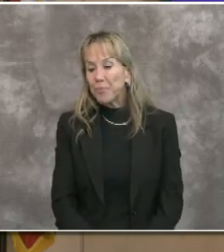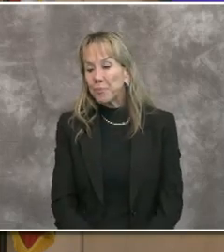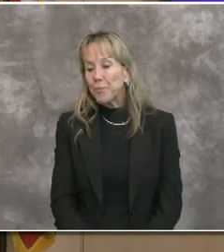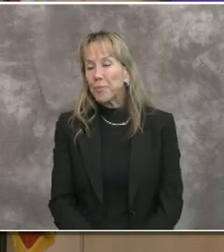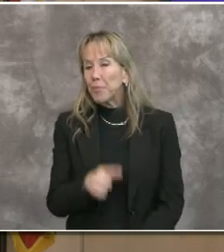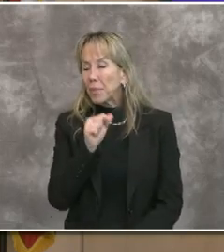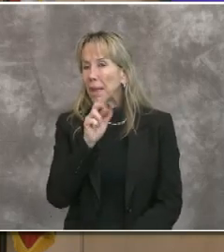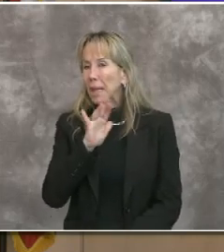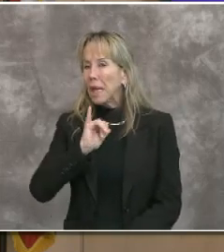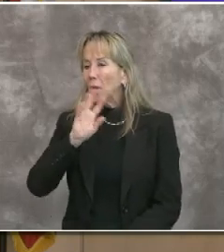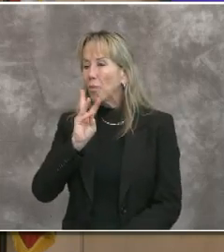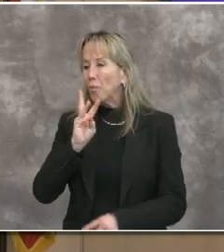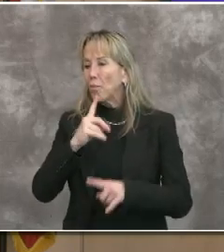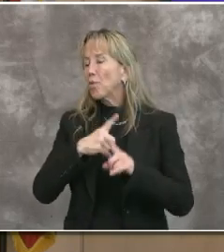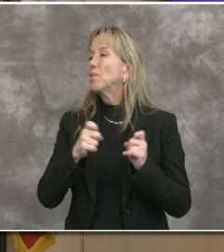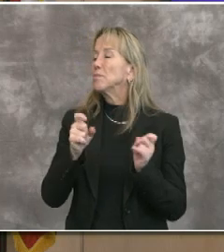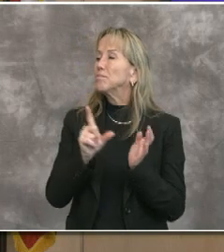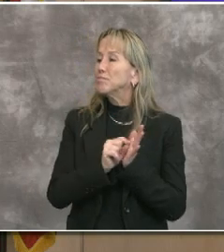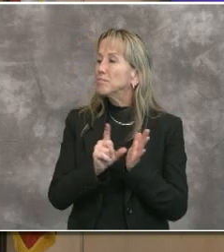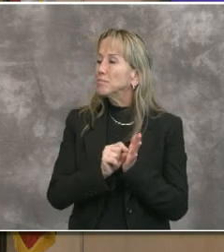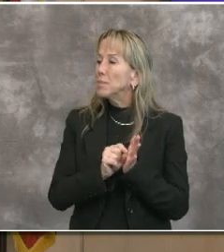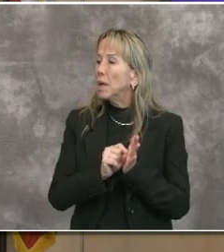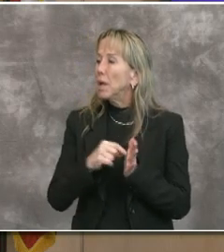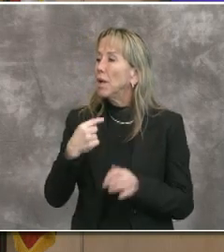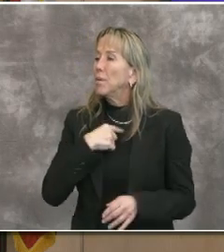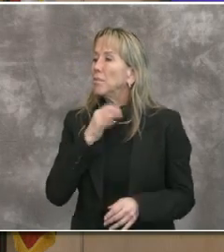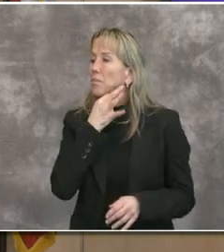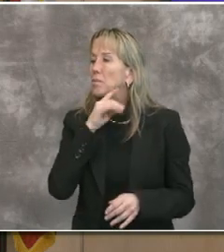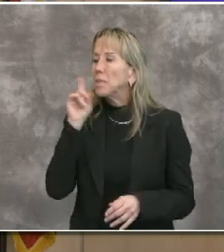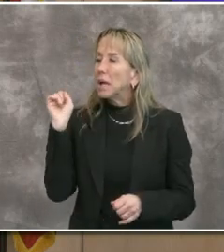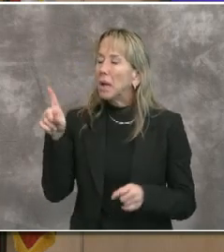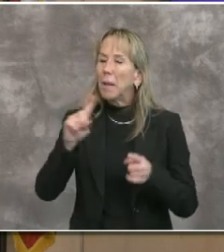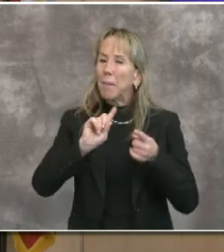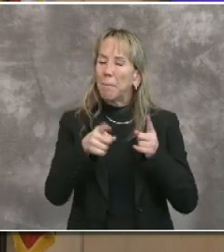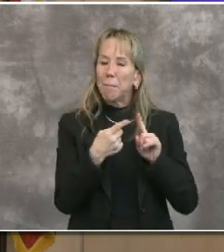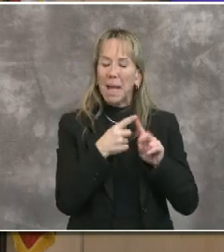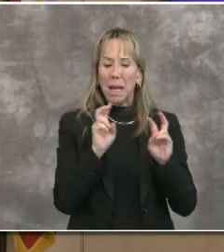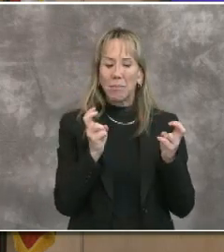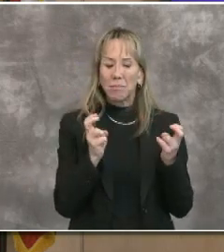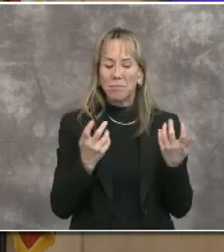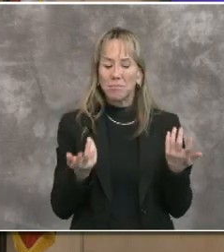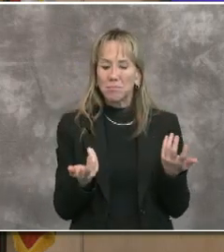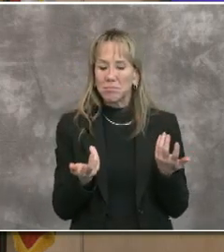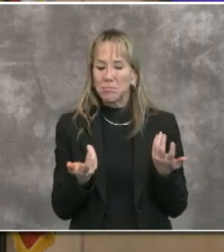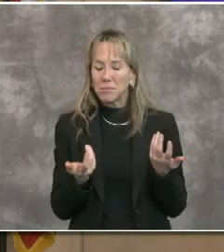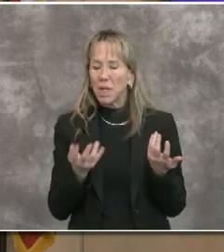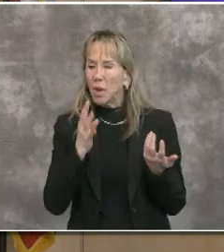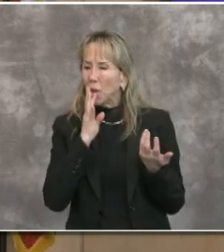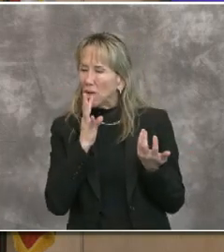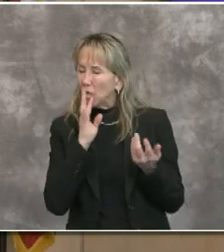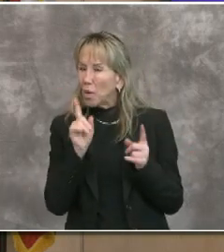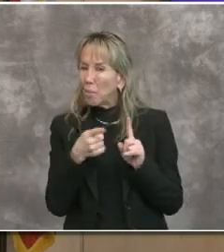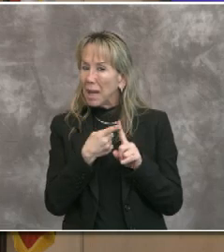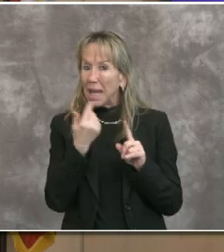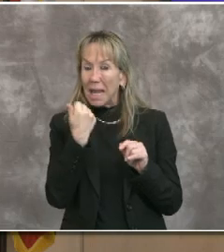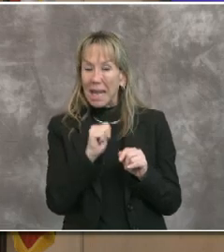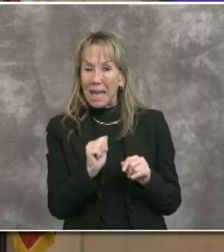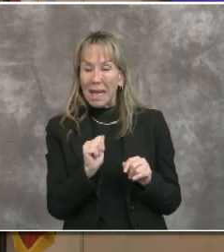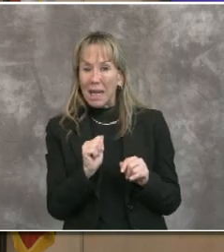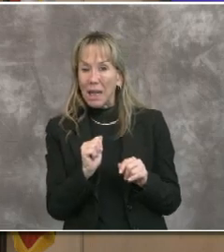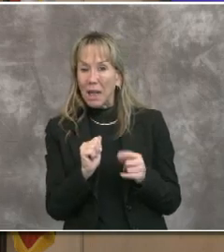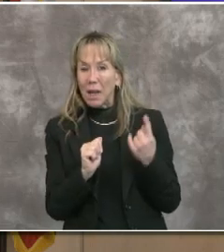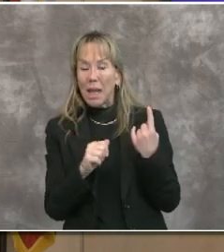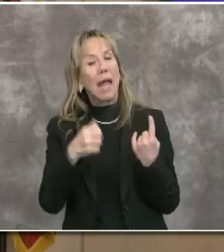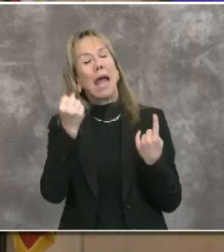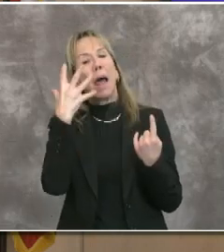Hi, it's Gary Worth from the Union Tribune. I had a question about active cases. I don't know if we've heard on any one day how many